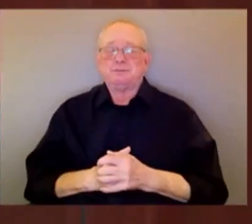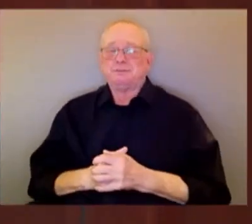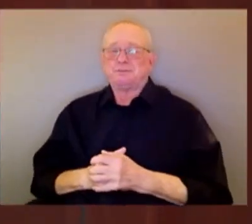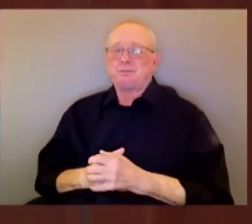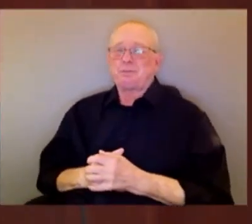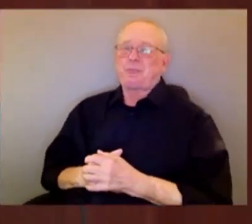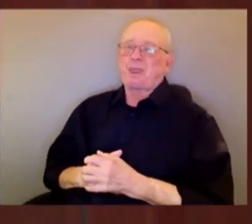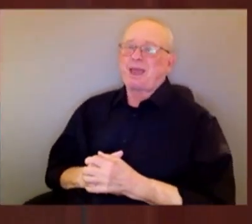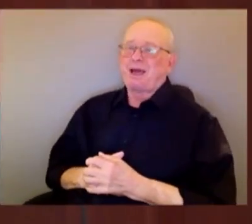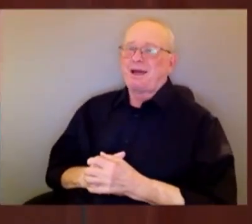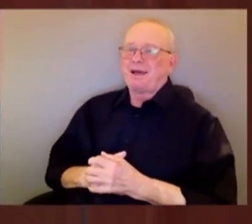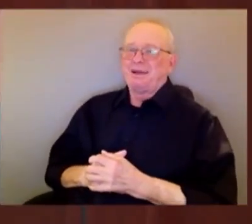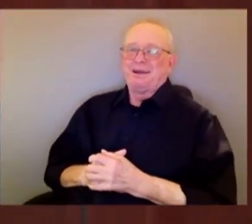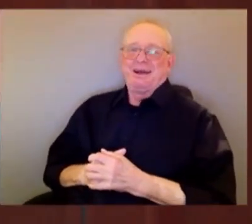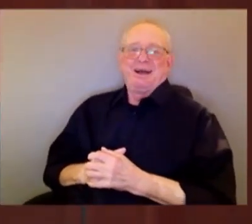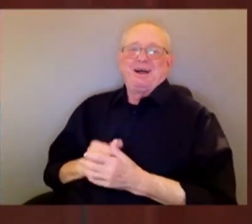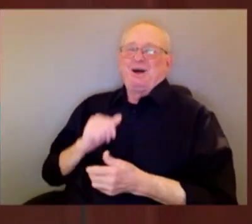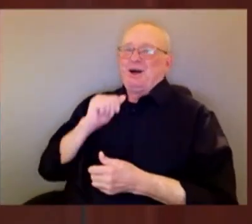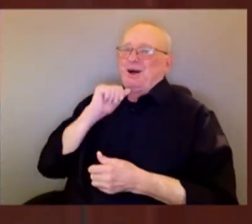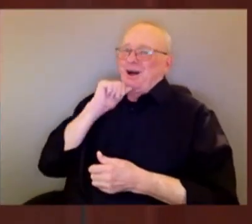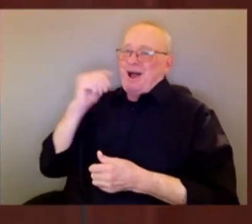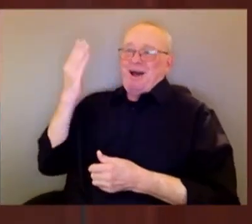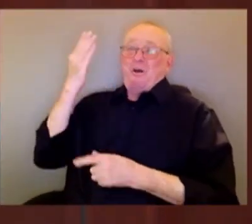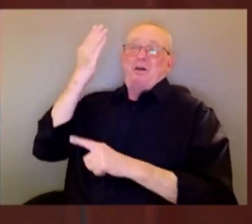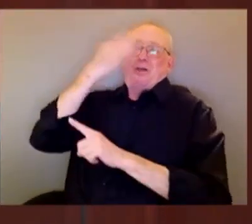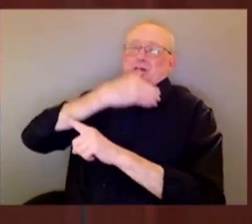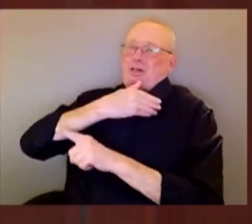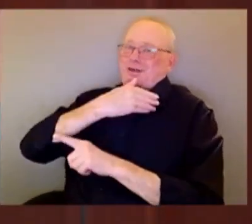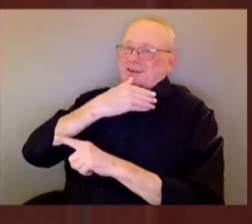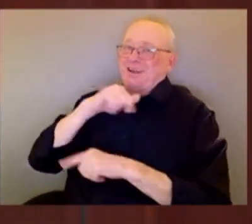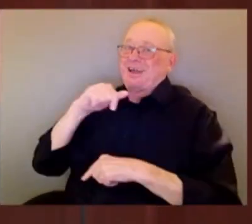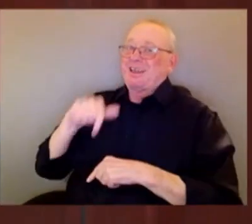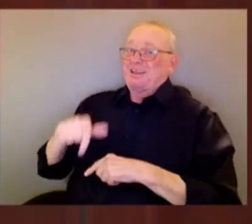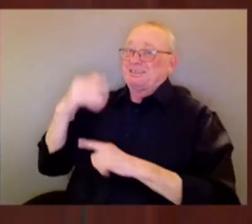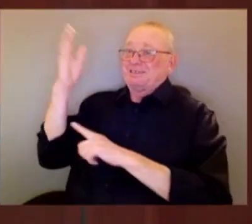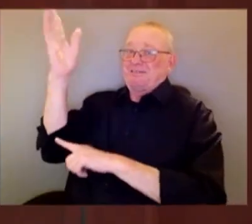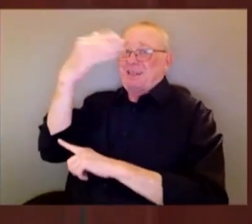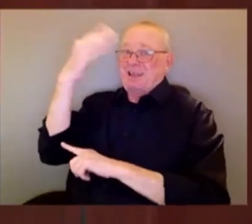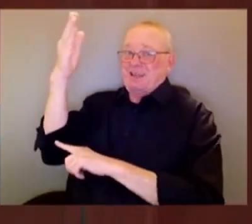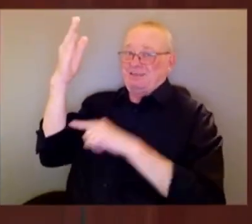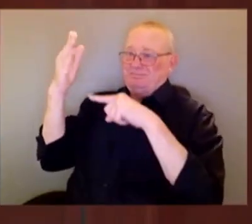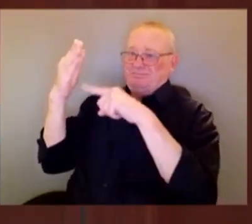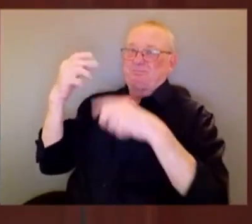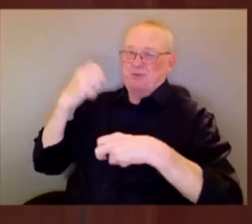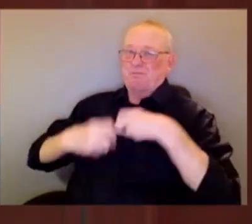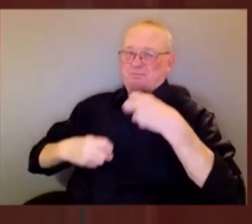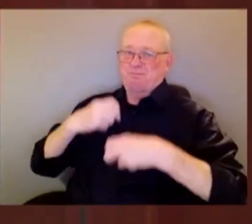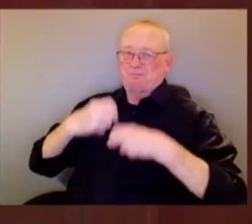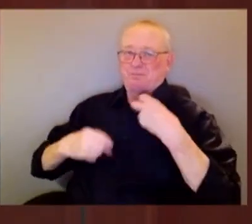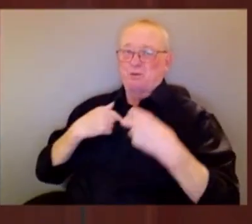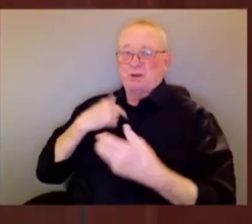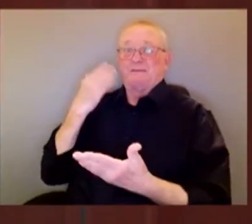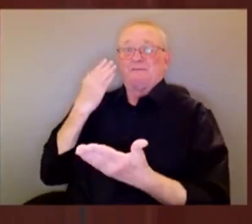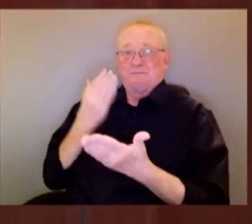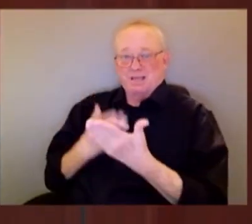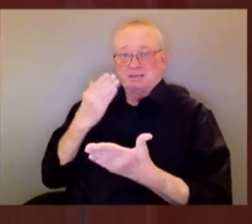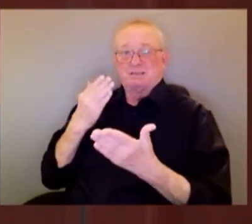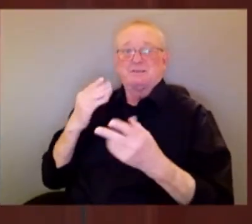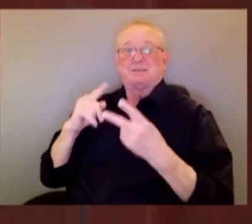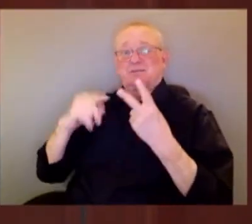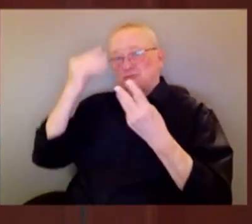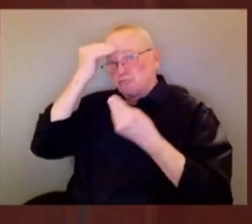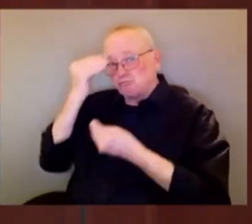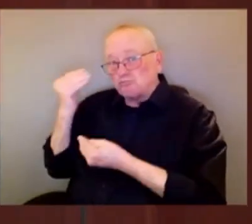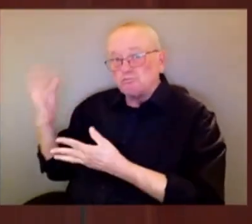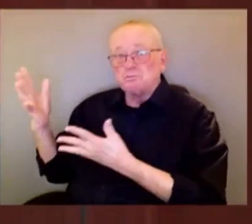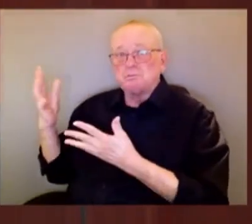an oversight, it was flagged. And given we verified, notified, and watched that warning be ignored, a familiar pattern